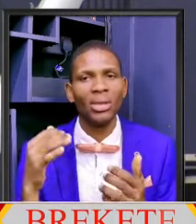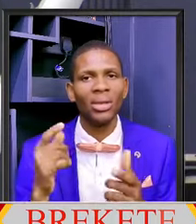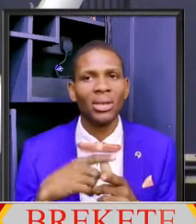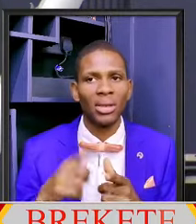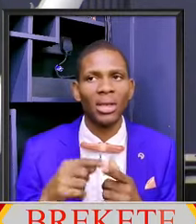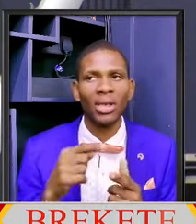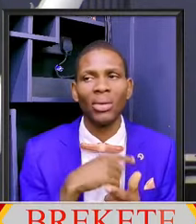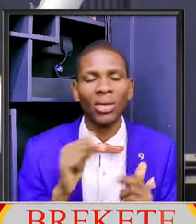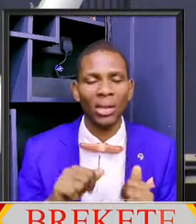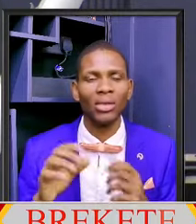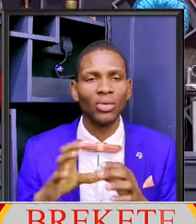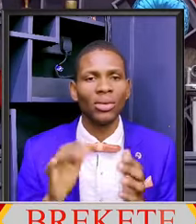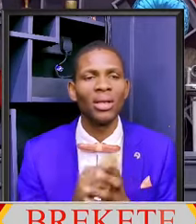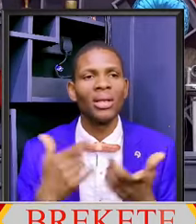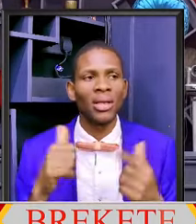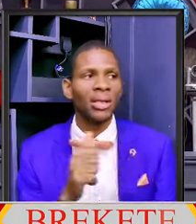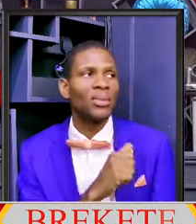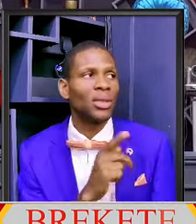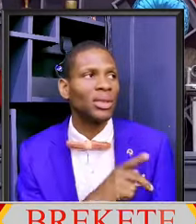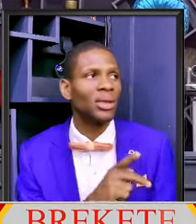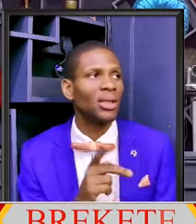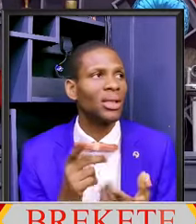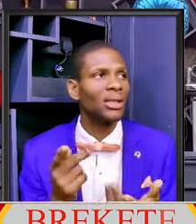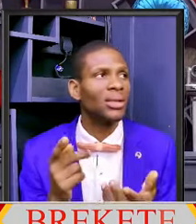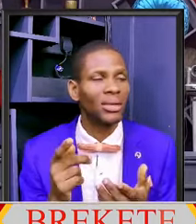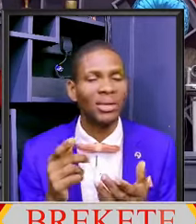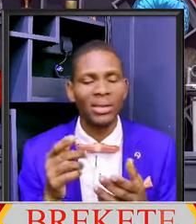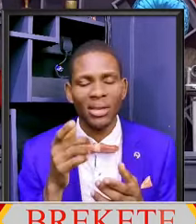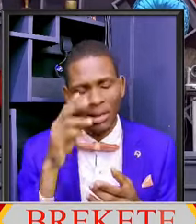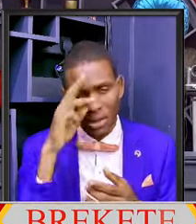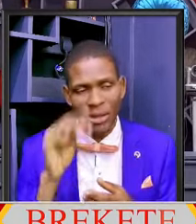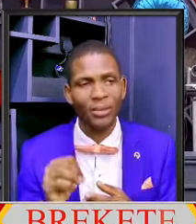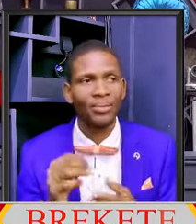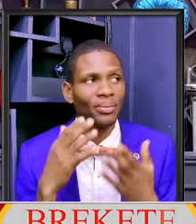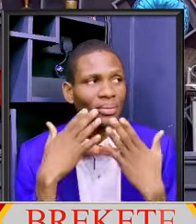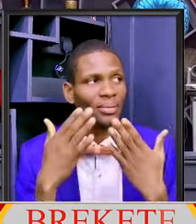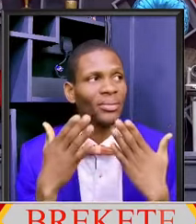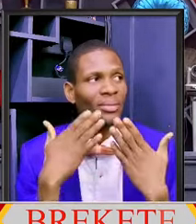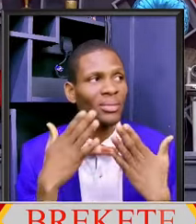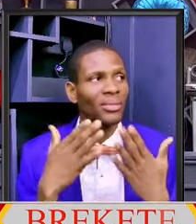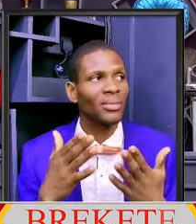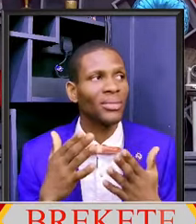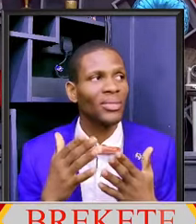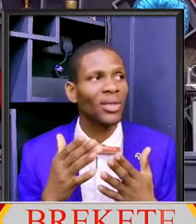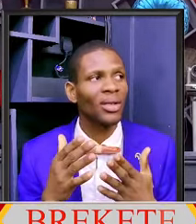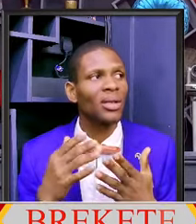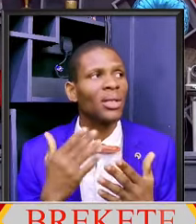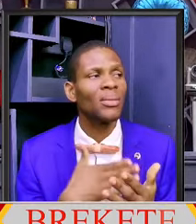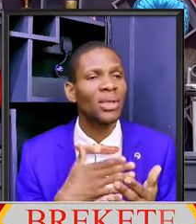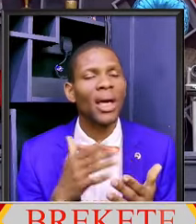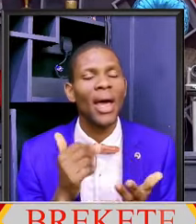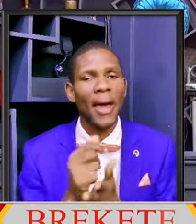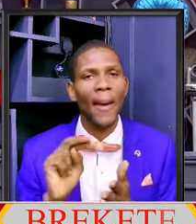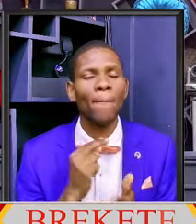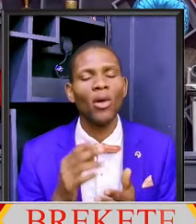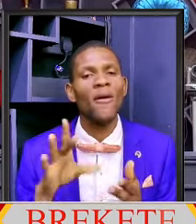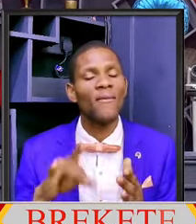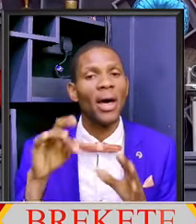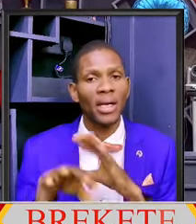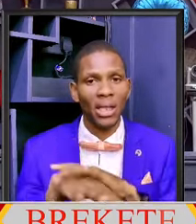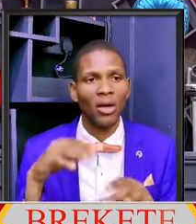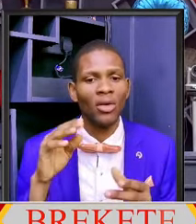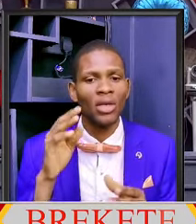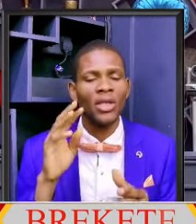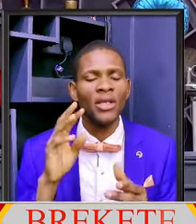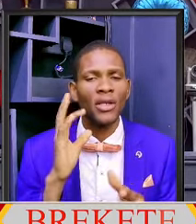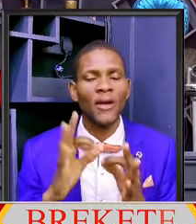admission. Okay, so thank you. Let's appreciate Alhaji Usman Tabari. Thank you. Yes. Thank you. Abe, help us find out whether